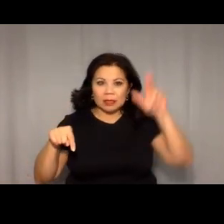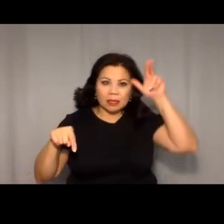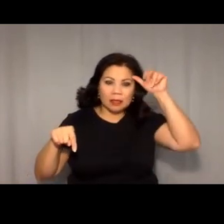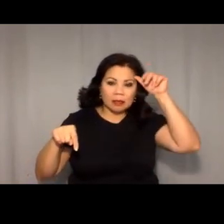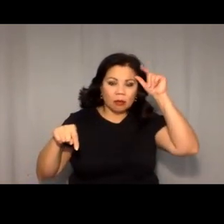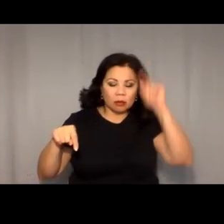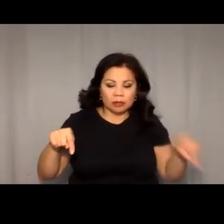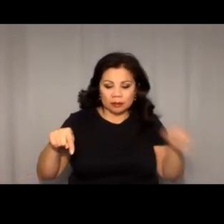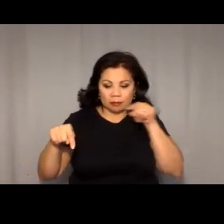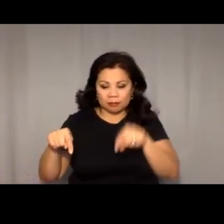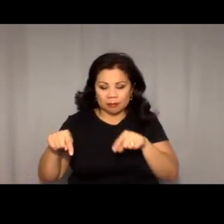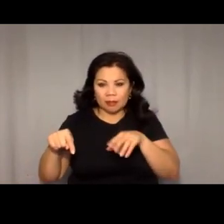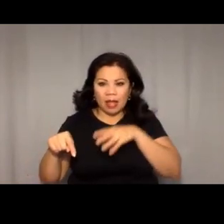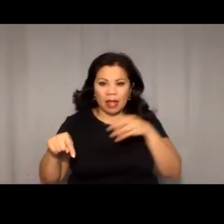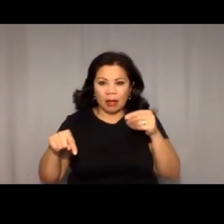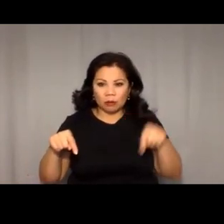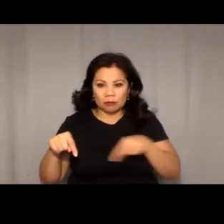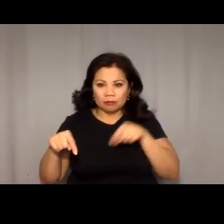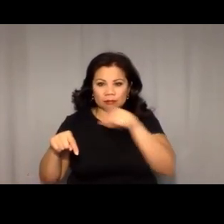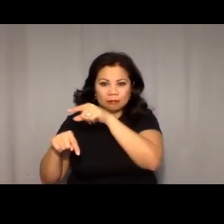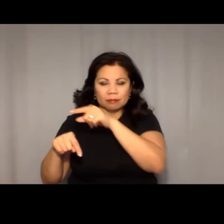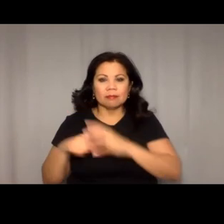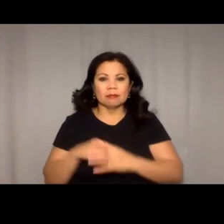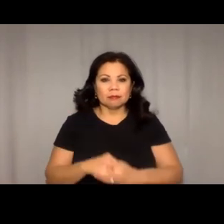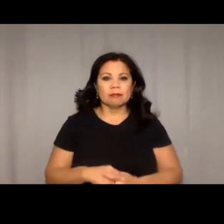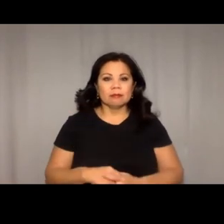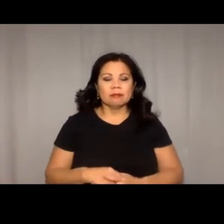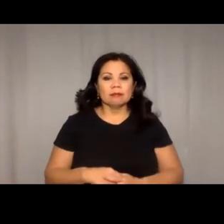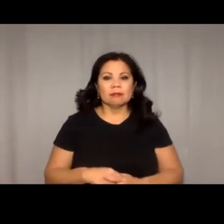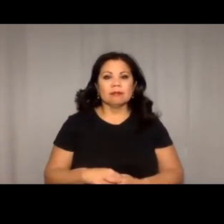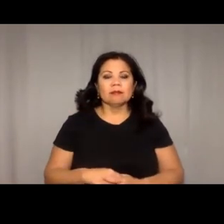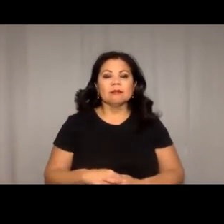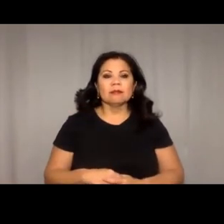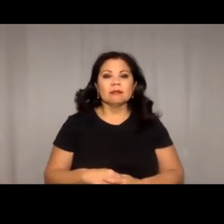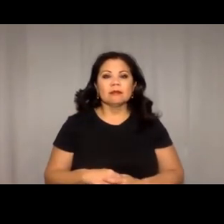okay, so cowboy sleeps inside the house, and the horse sleeps outside